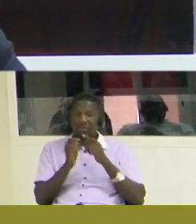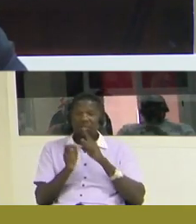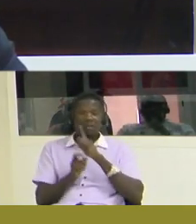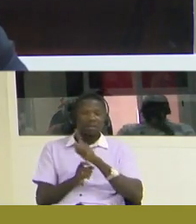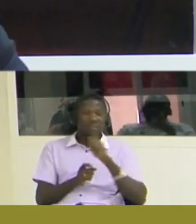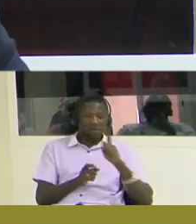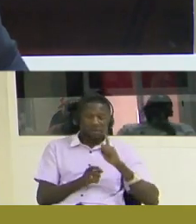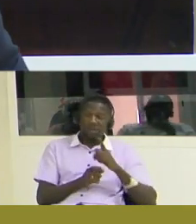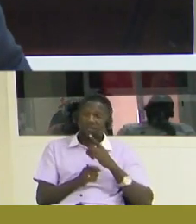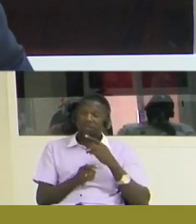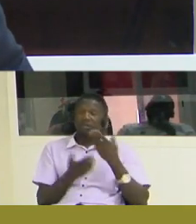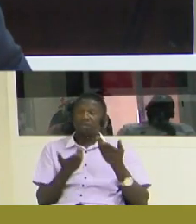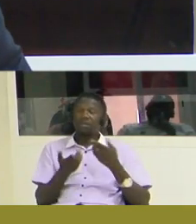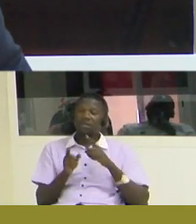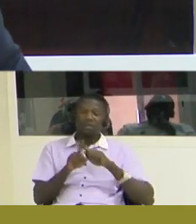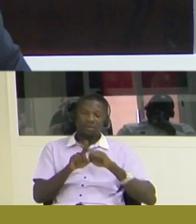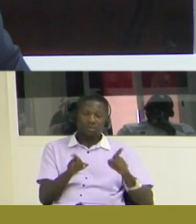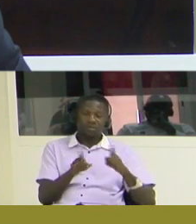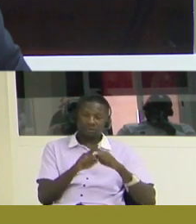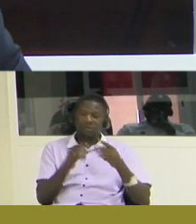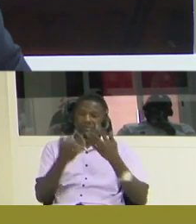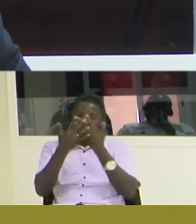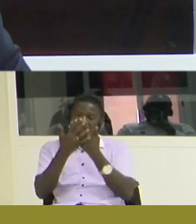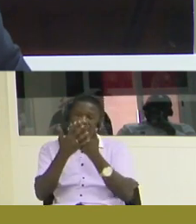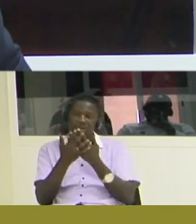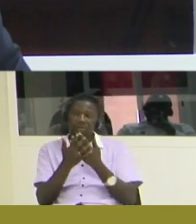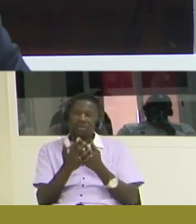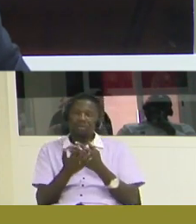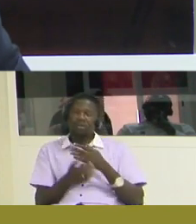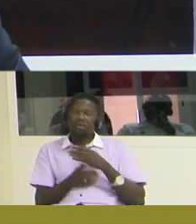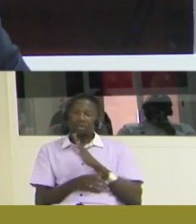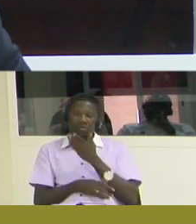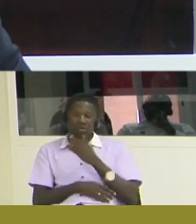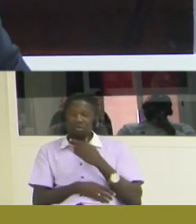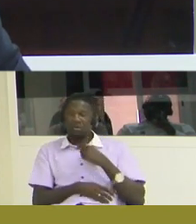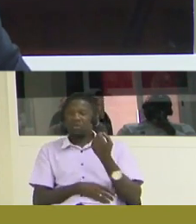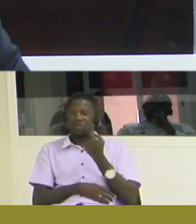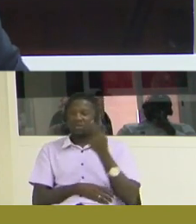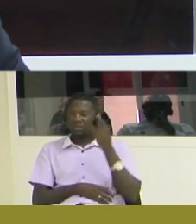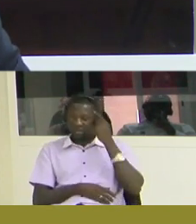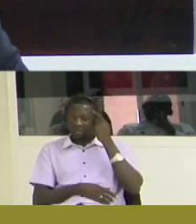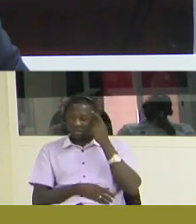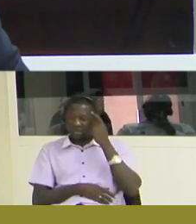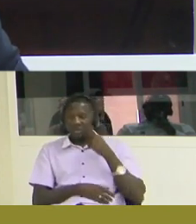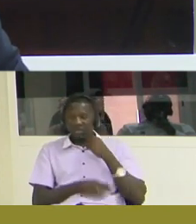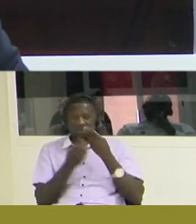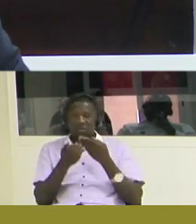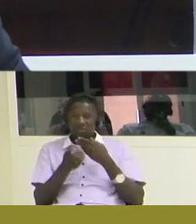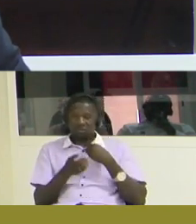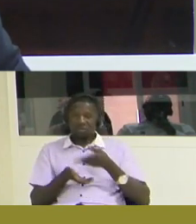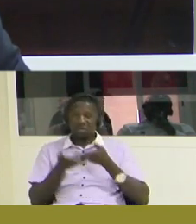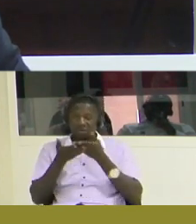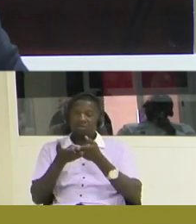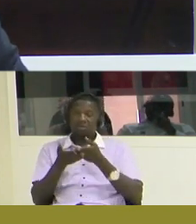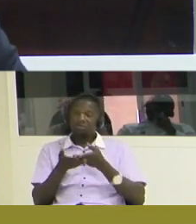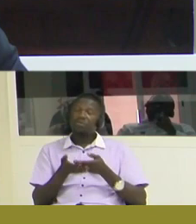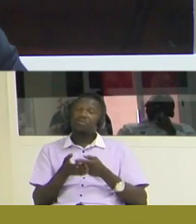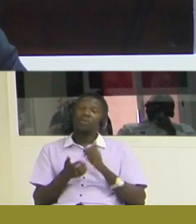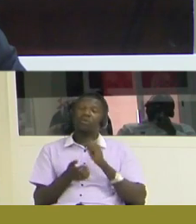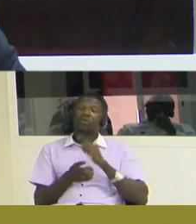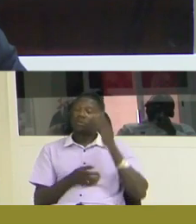cells anyway the only thing that I can do is present my site what I do know is that after